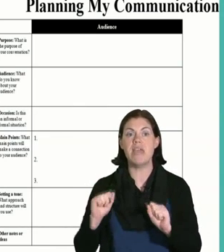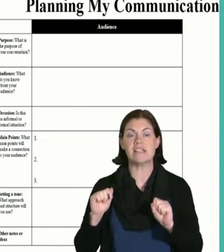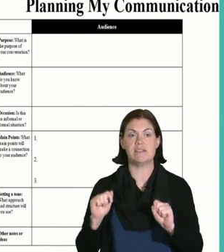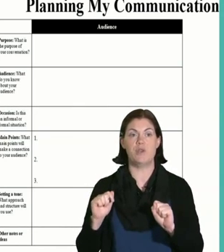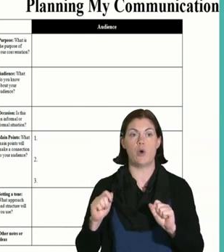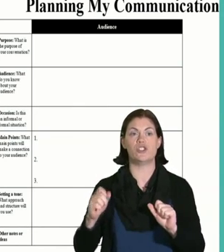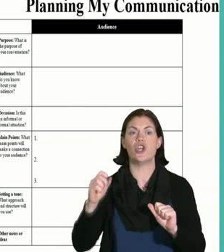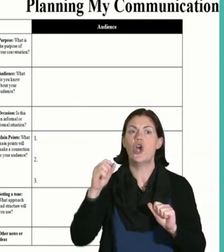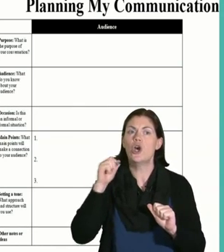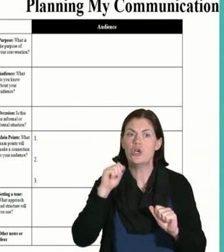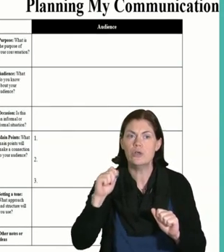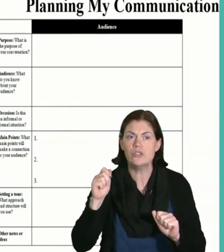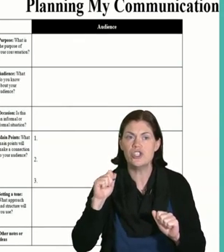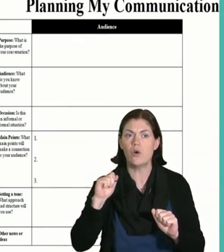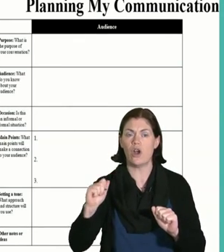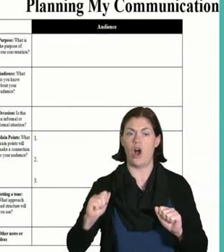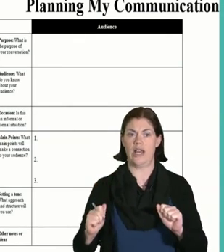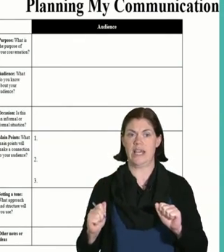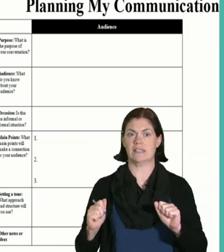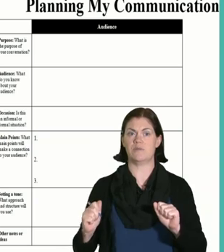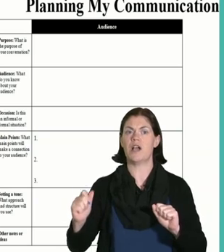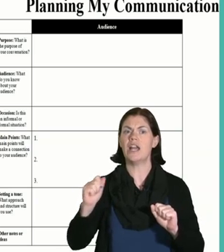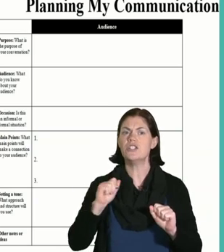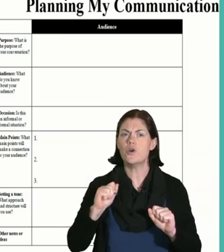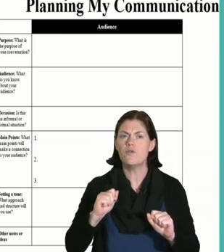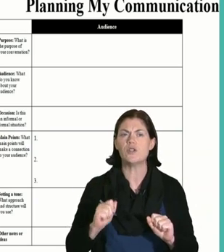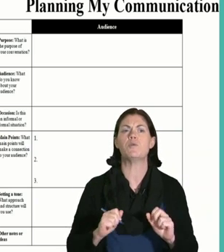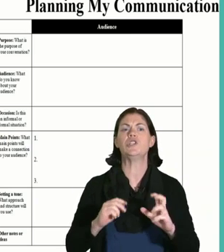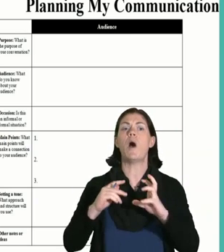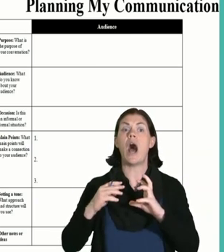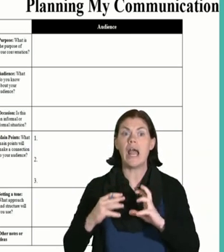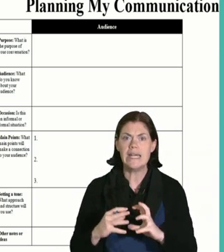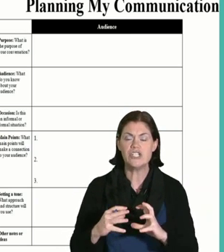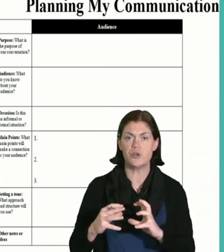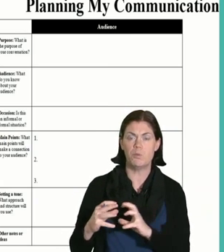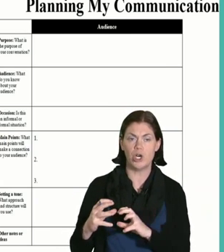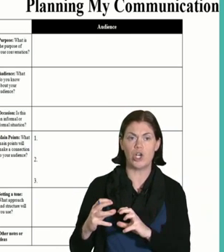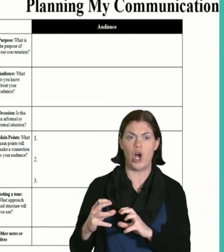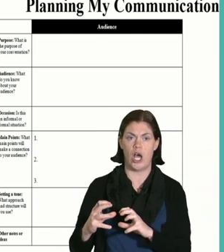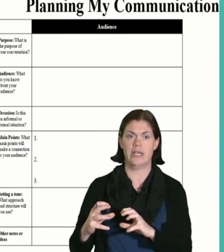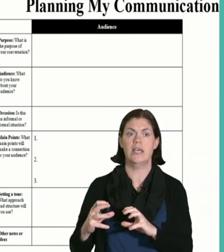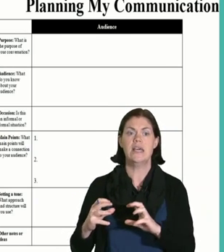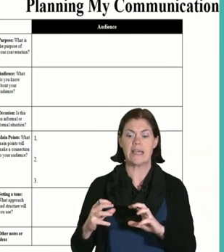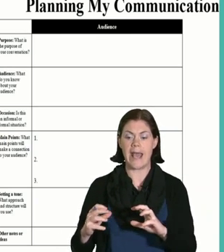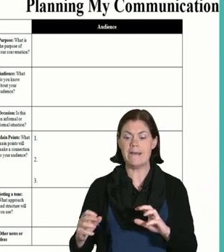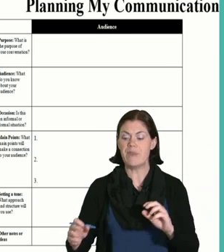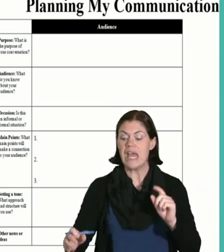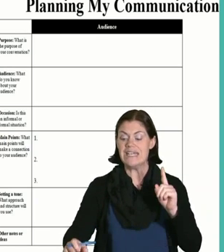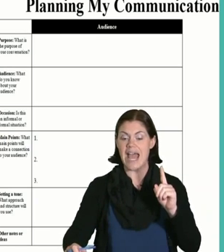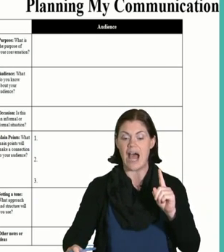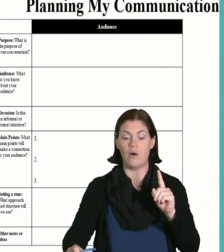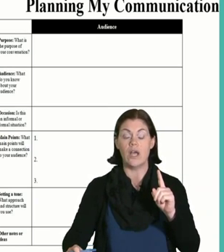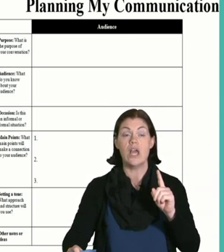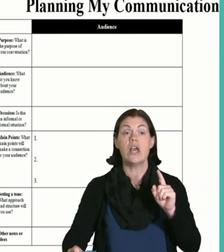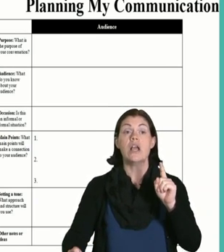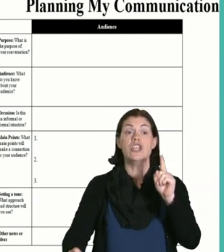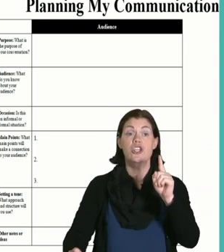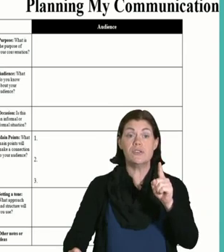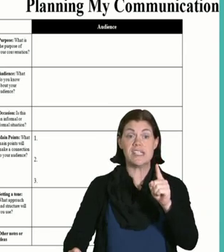this, make some notes. Who's your audience? What kind of tone of voice? What do I need to work on? Okay?